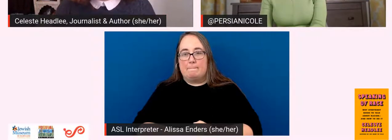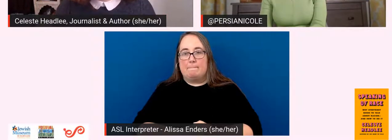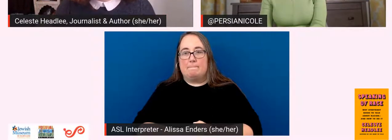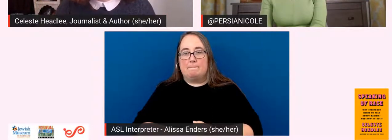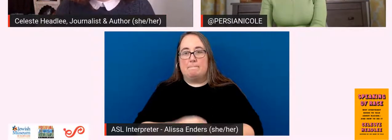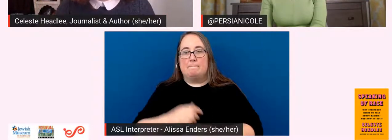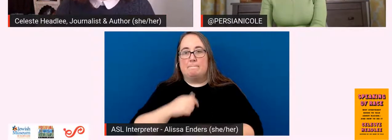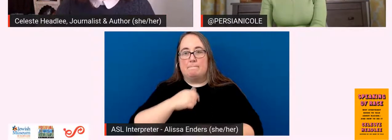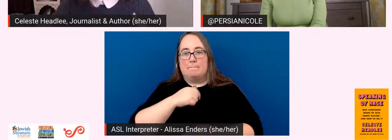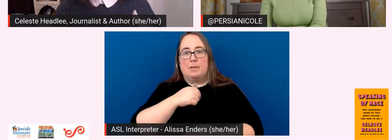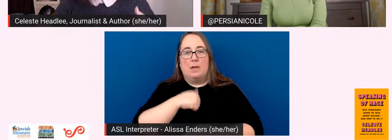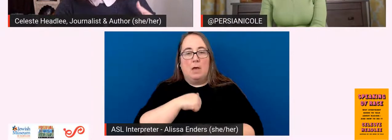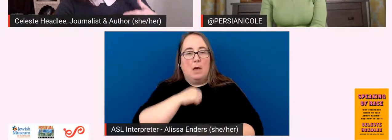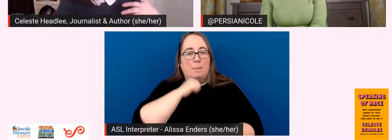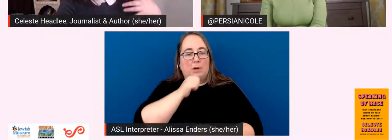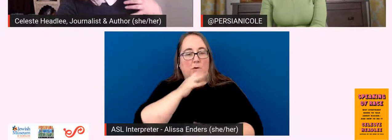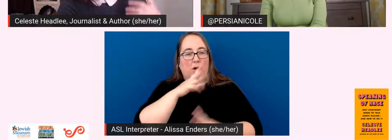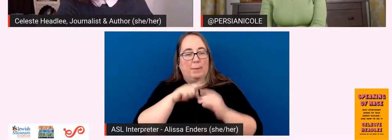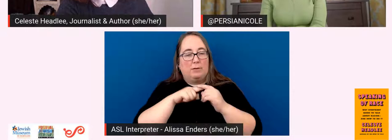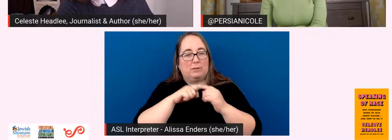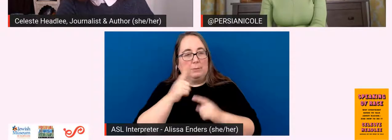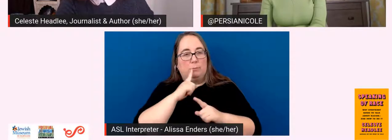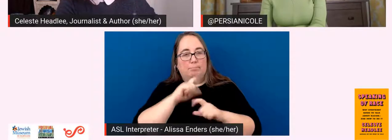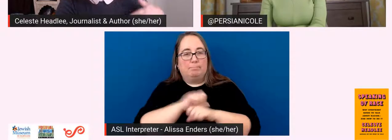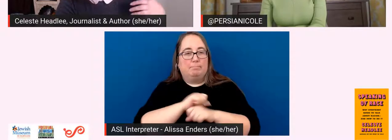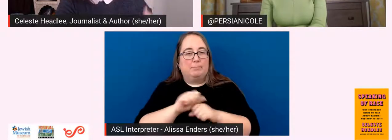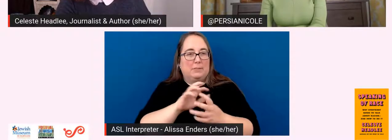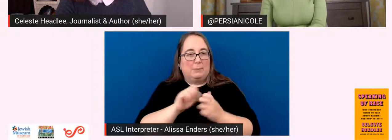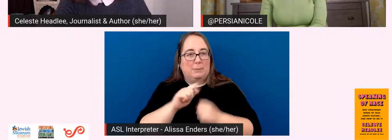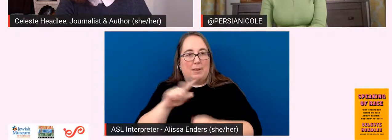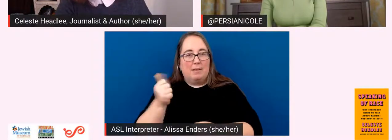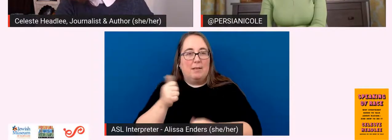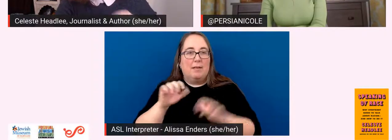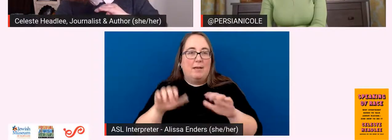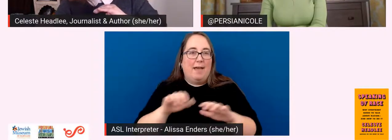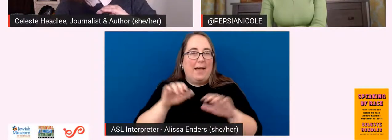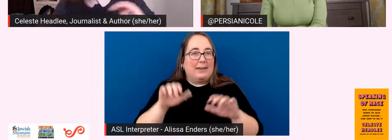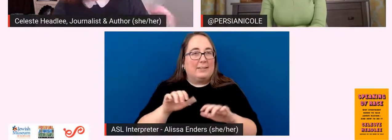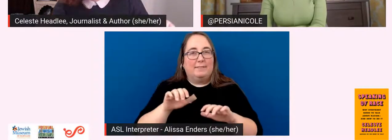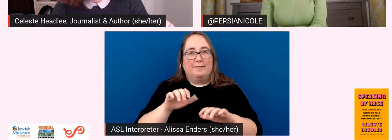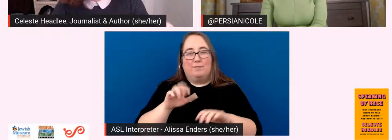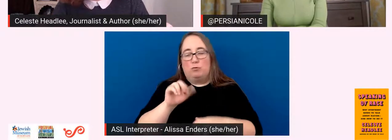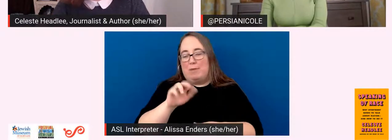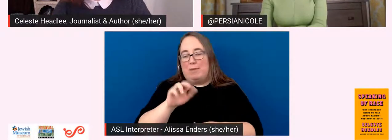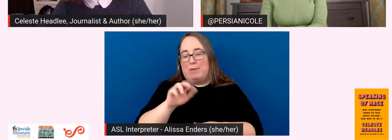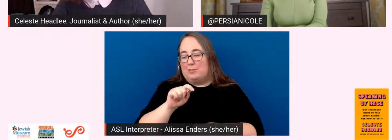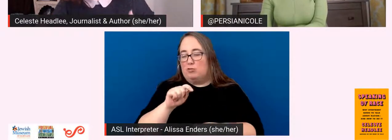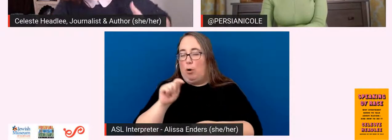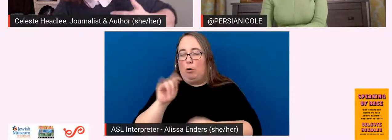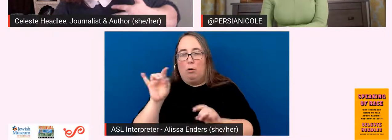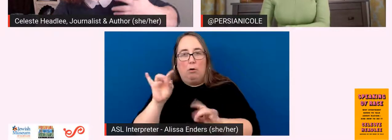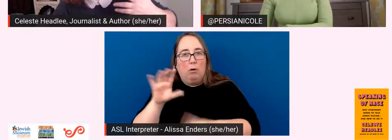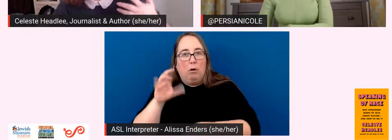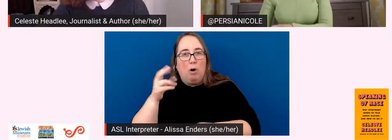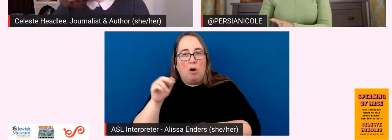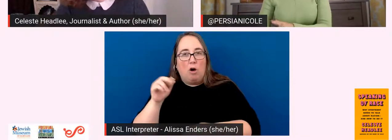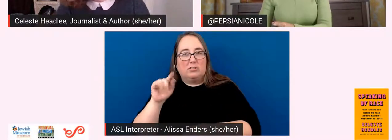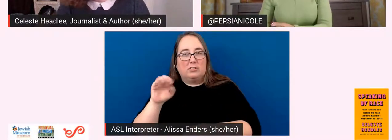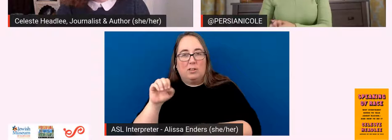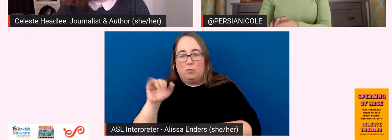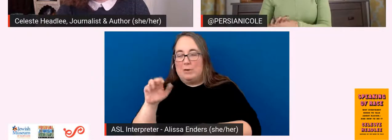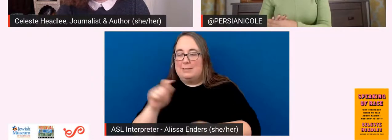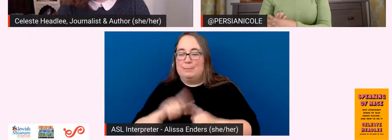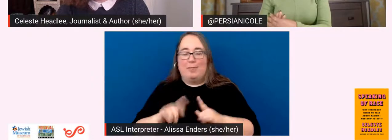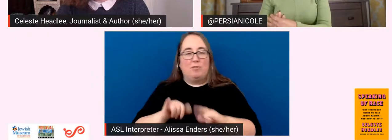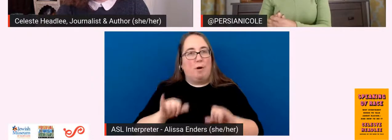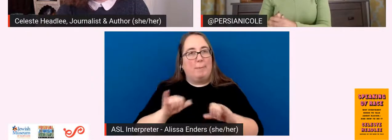truly damages someone else. Someone who is an active racist or a hostile racist. That's not what I'm talking about. I'm talking about the most common